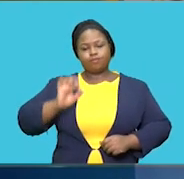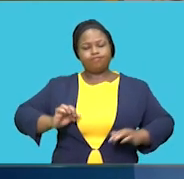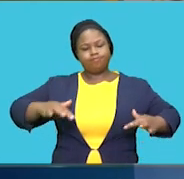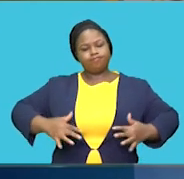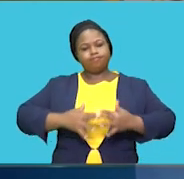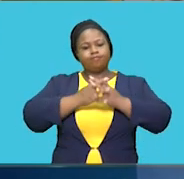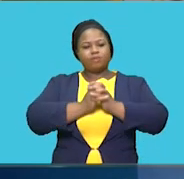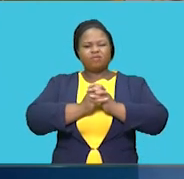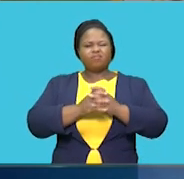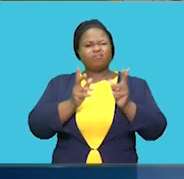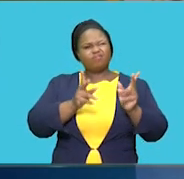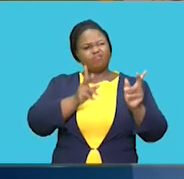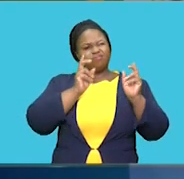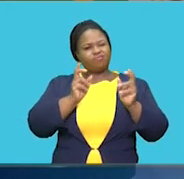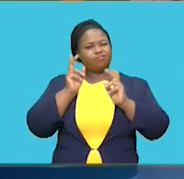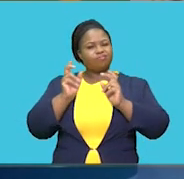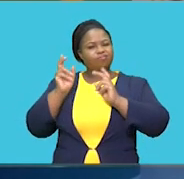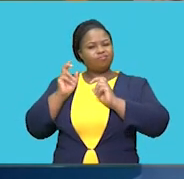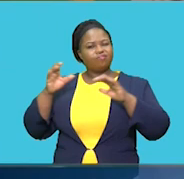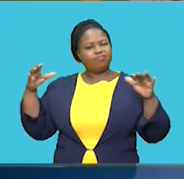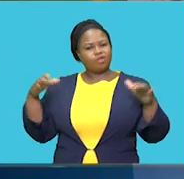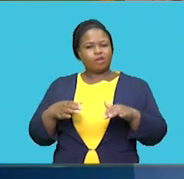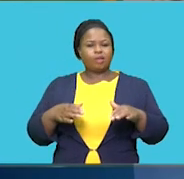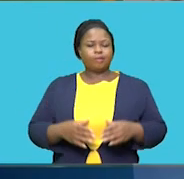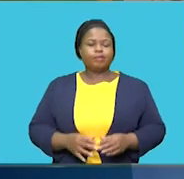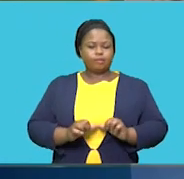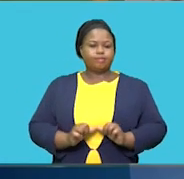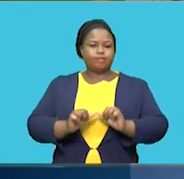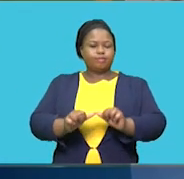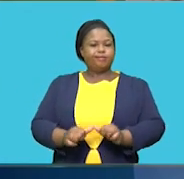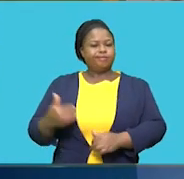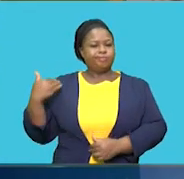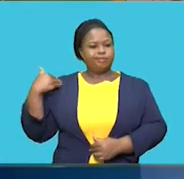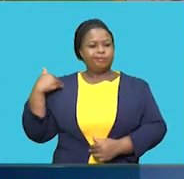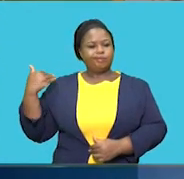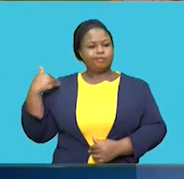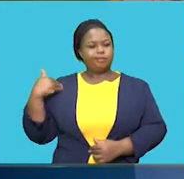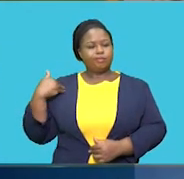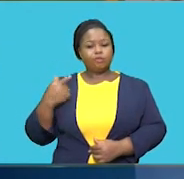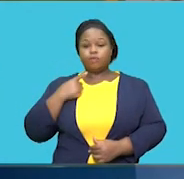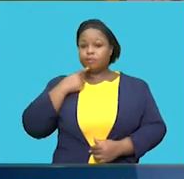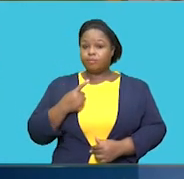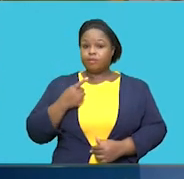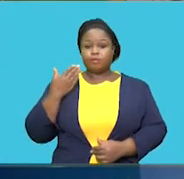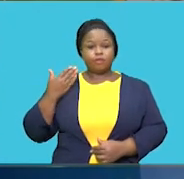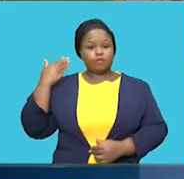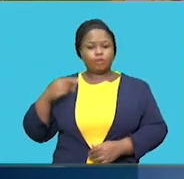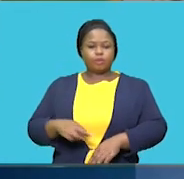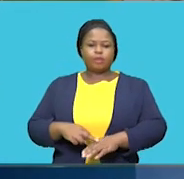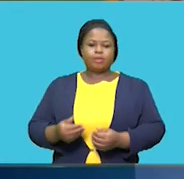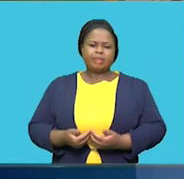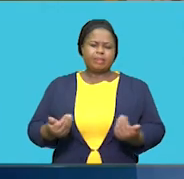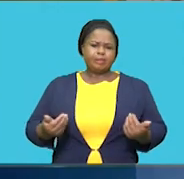We hear some of the voices today continue to remind us that it was better under apartheid.